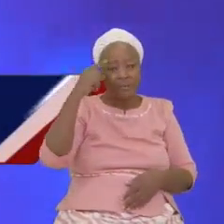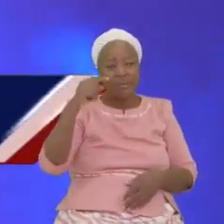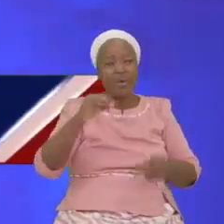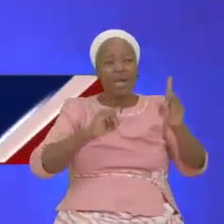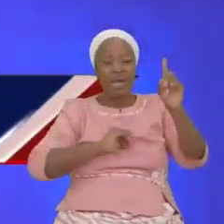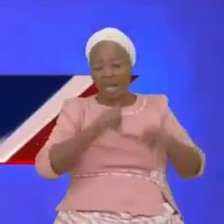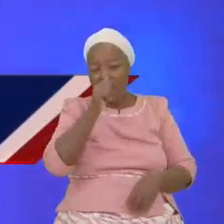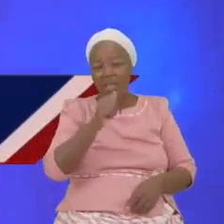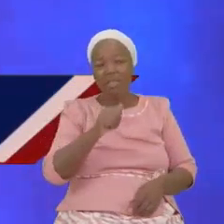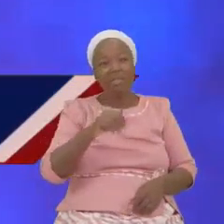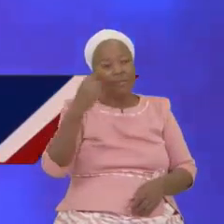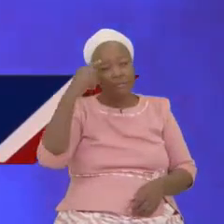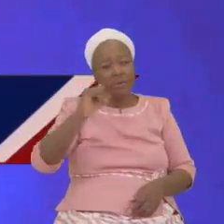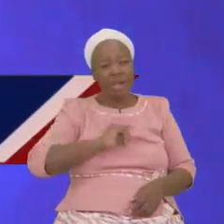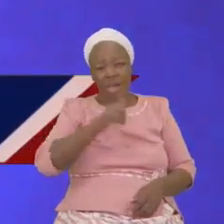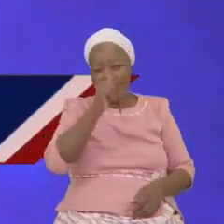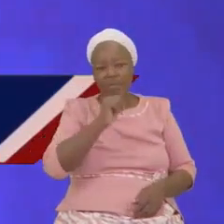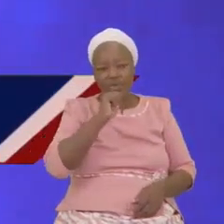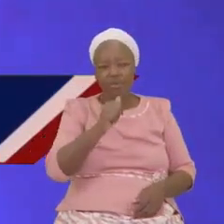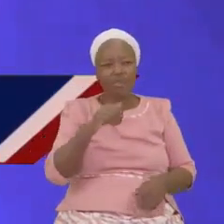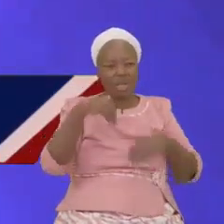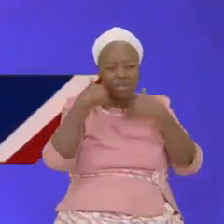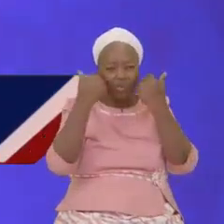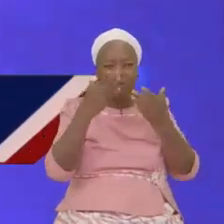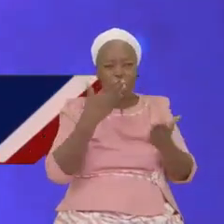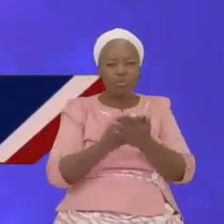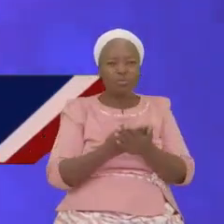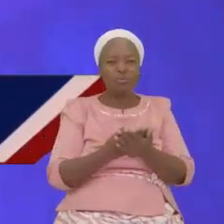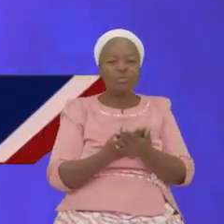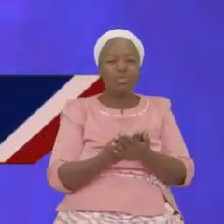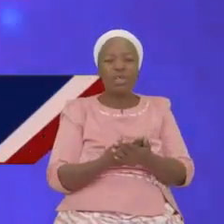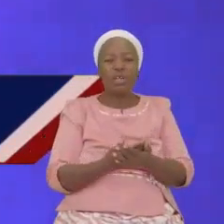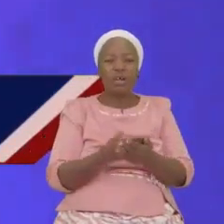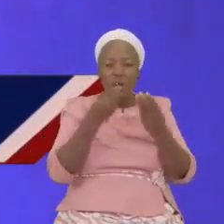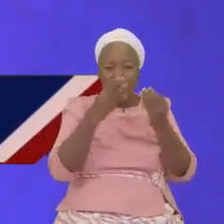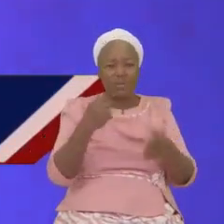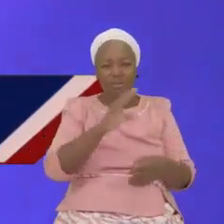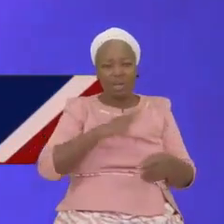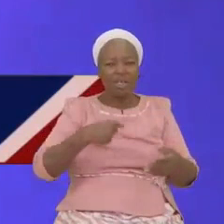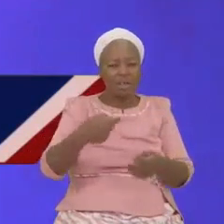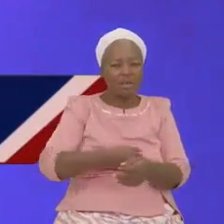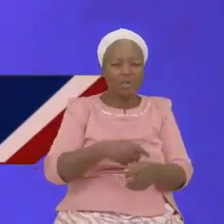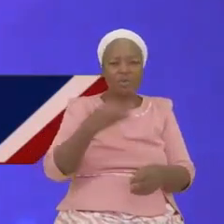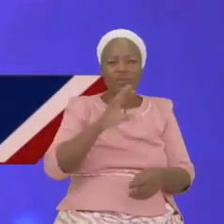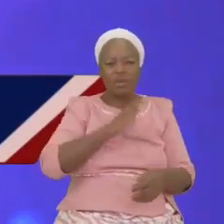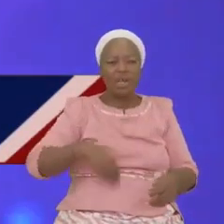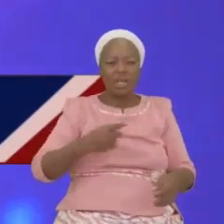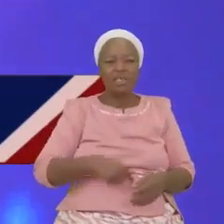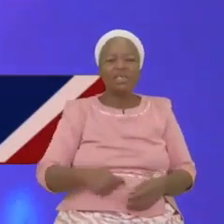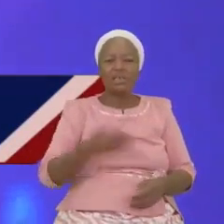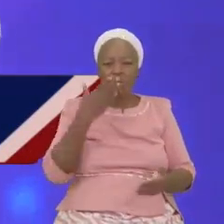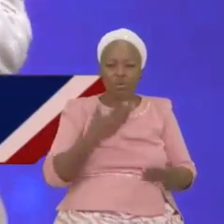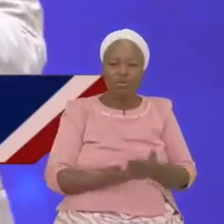not ashamed of the good news of Christ, the gospel of Christ, the glad tidings of Christ,